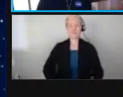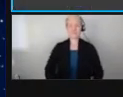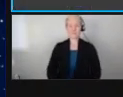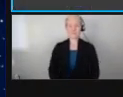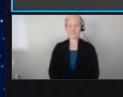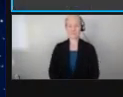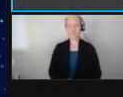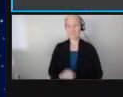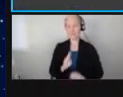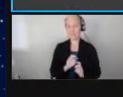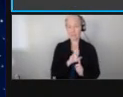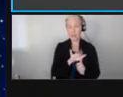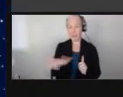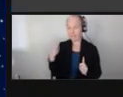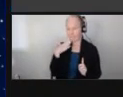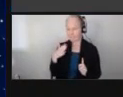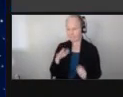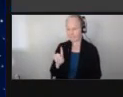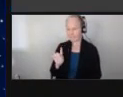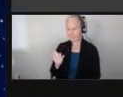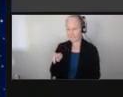Thanks, Dave.